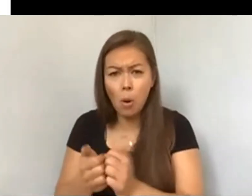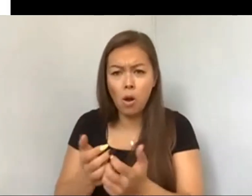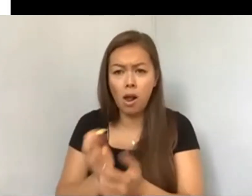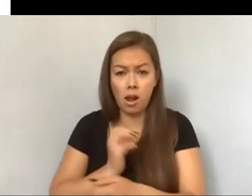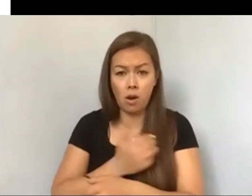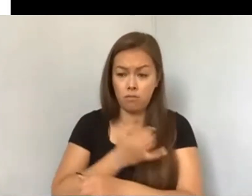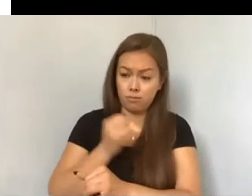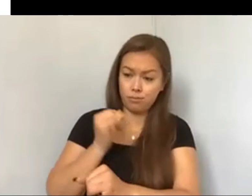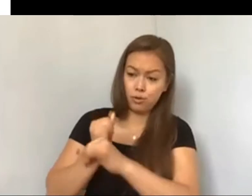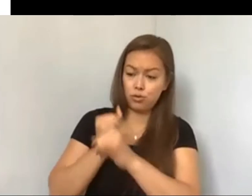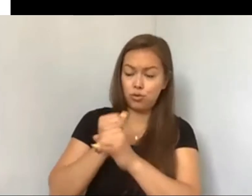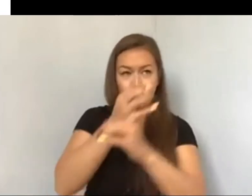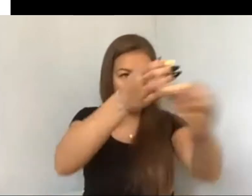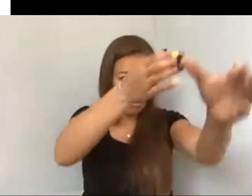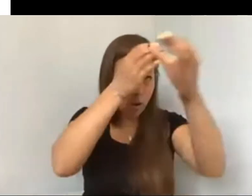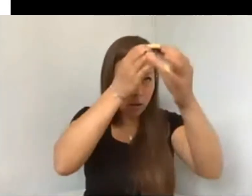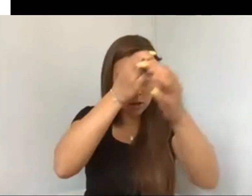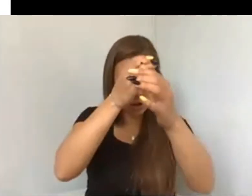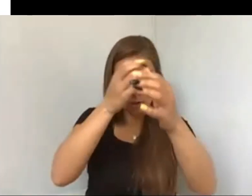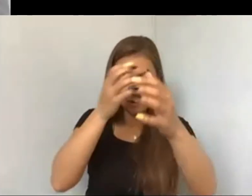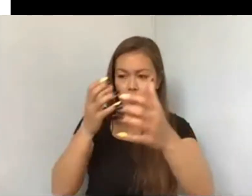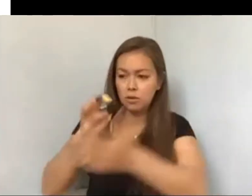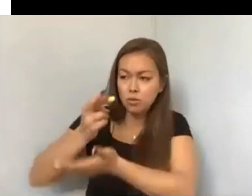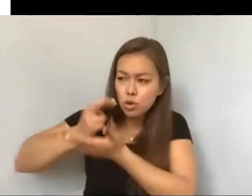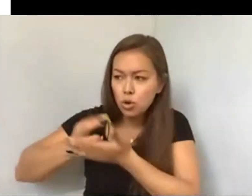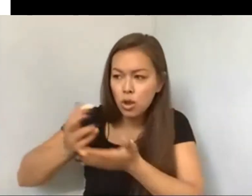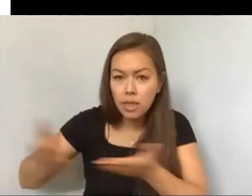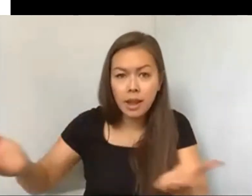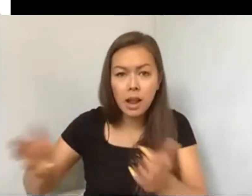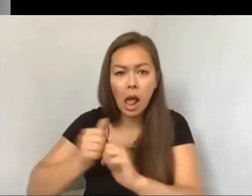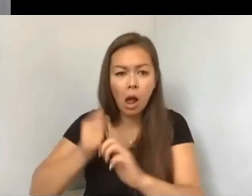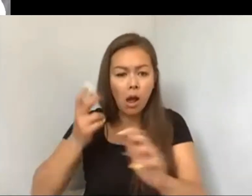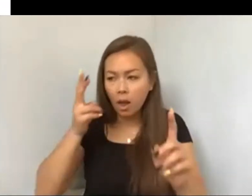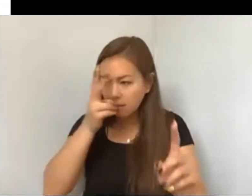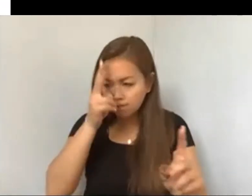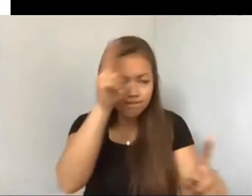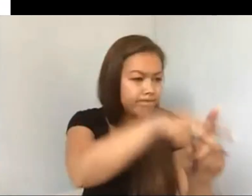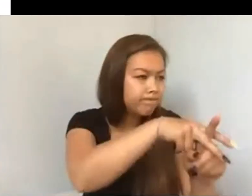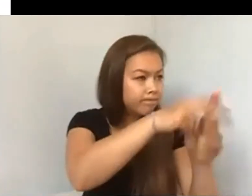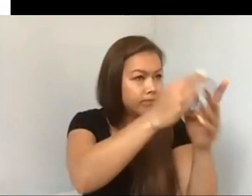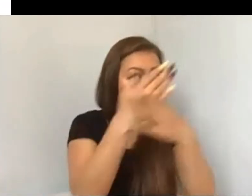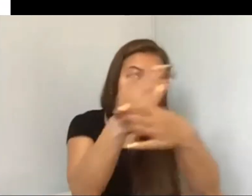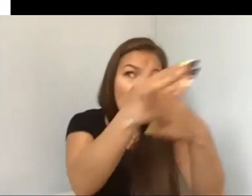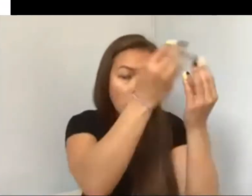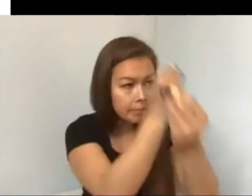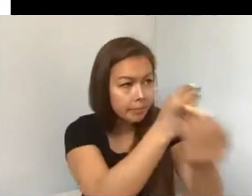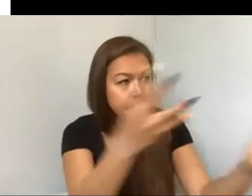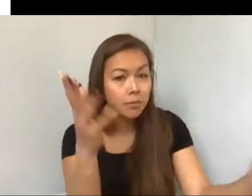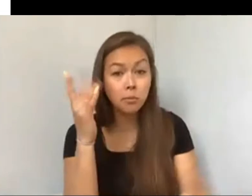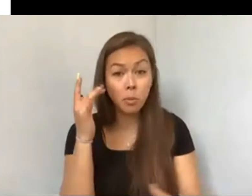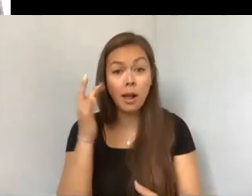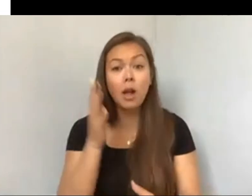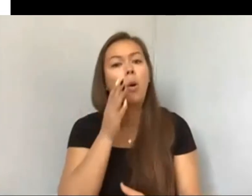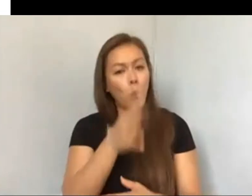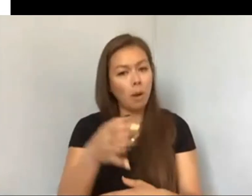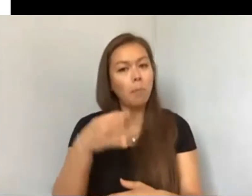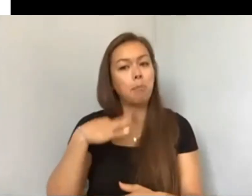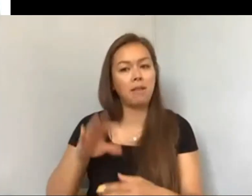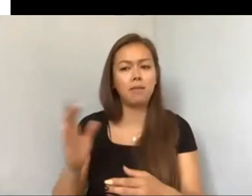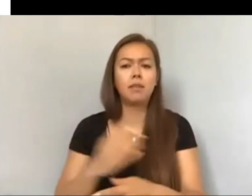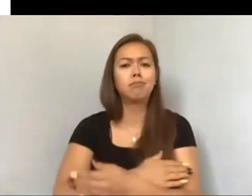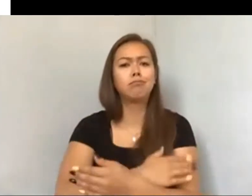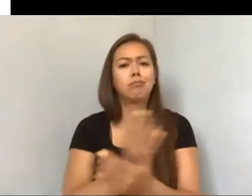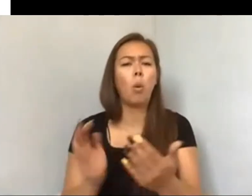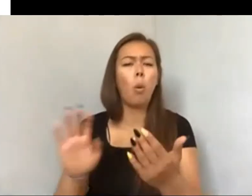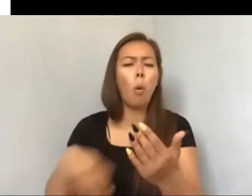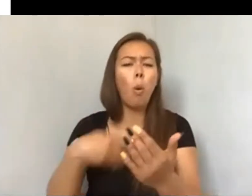our resources and share those things out, because that's just going to benefit the entire sector, which is a benefit to